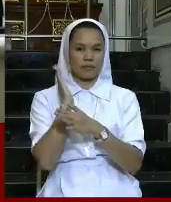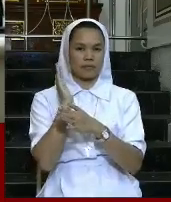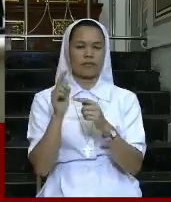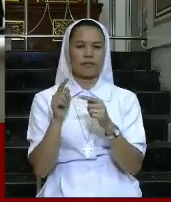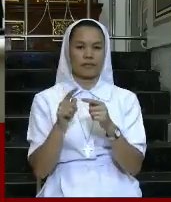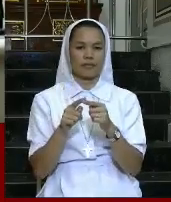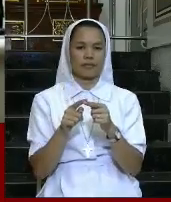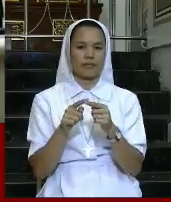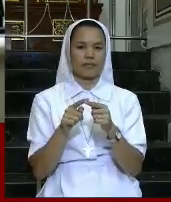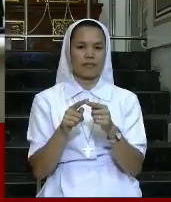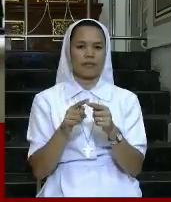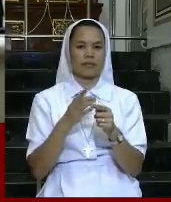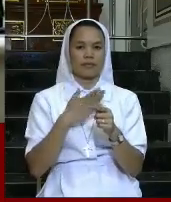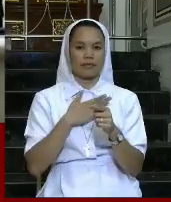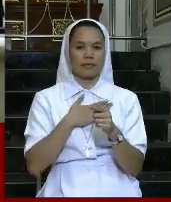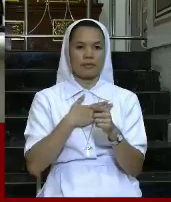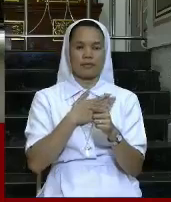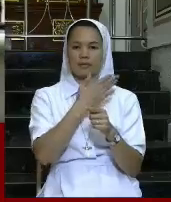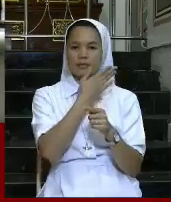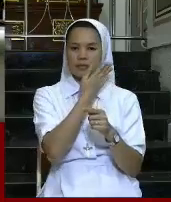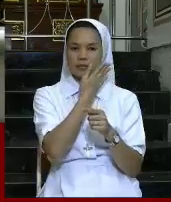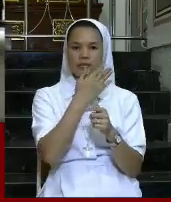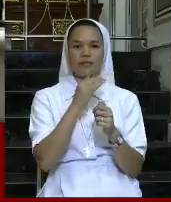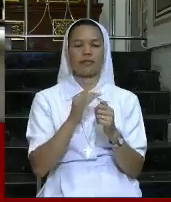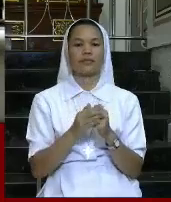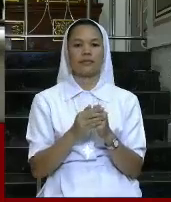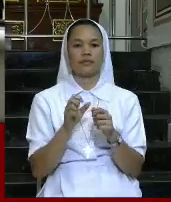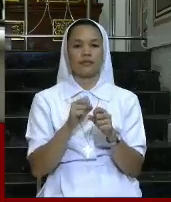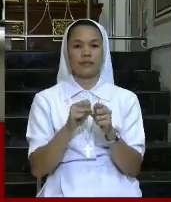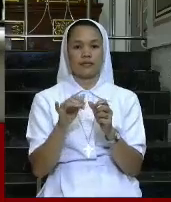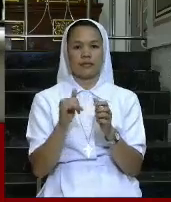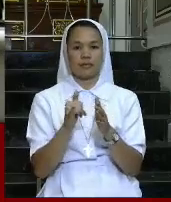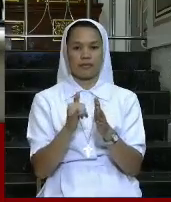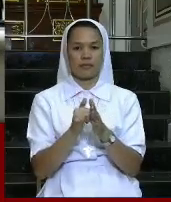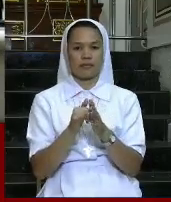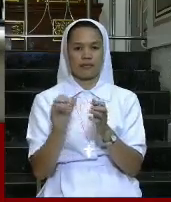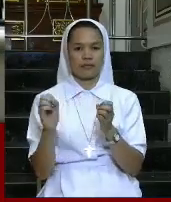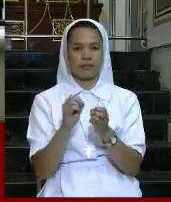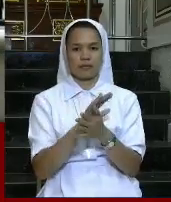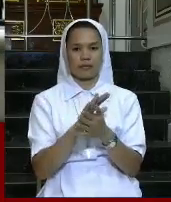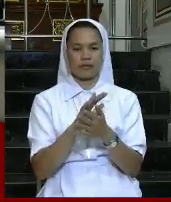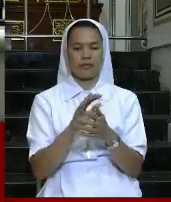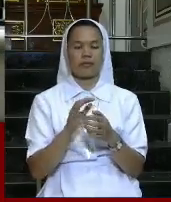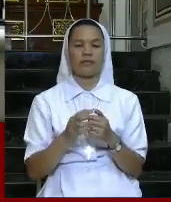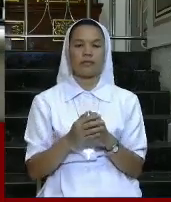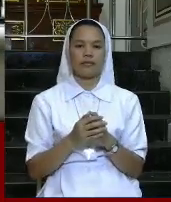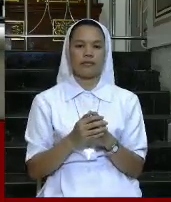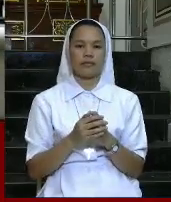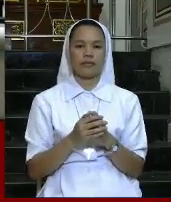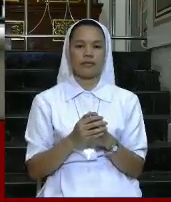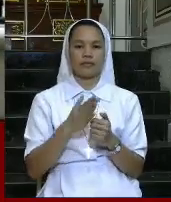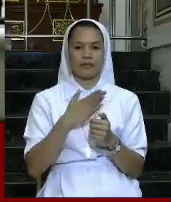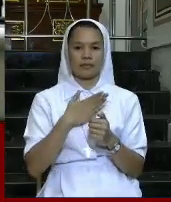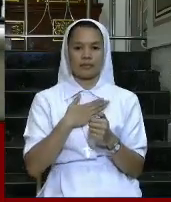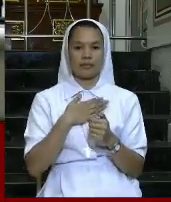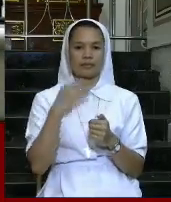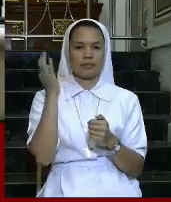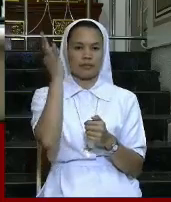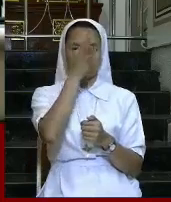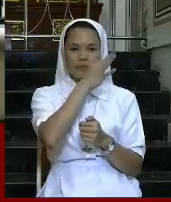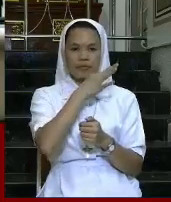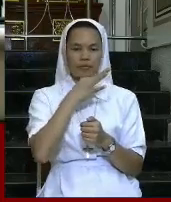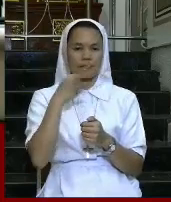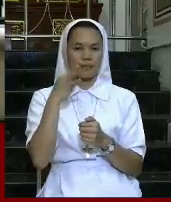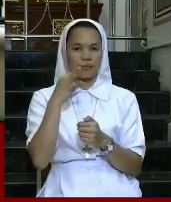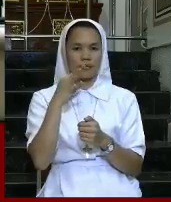me, my cheeks to those who plucked my beard. My face